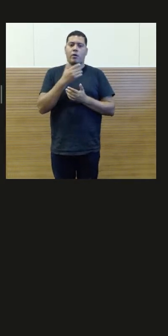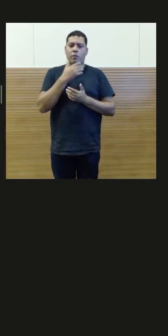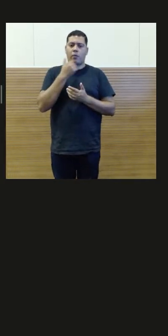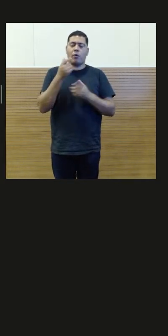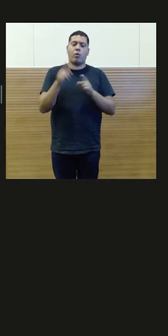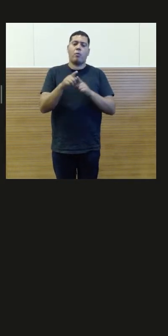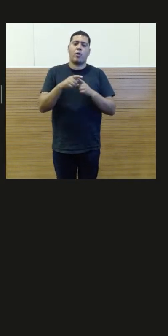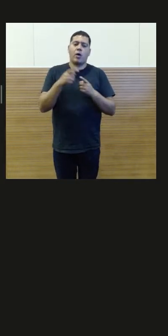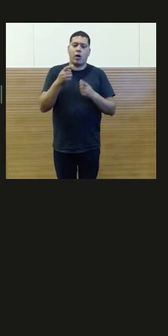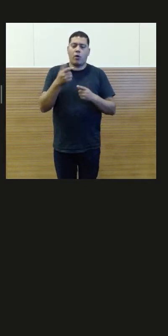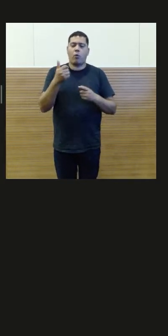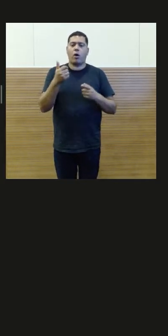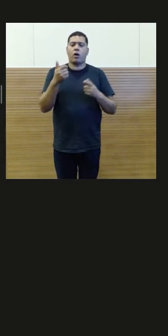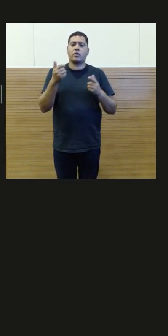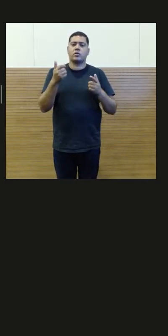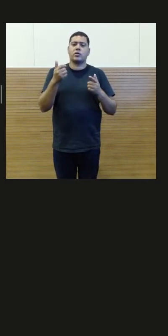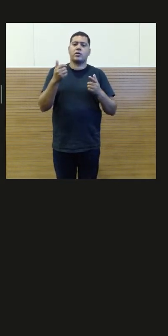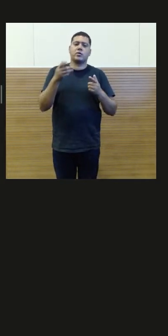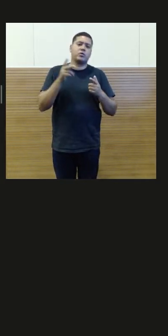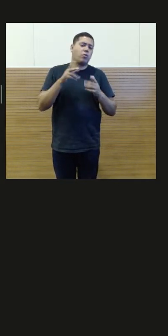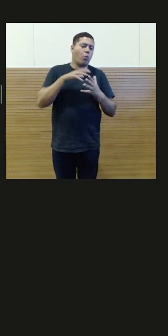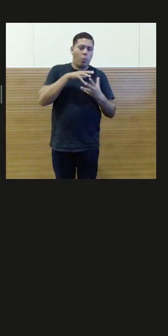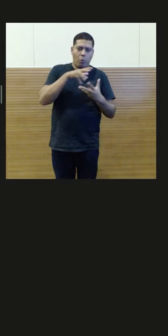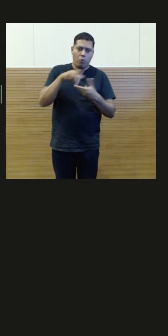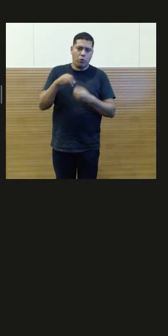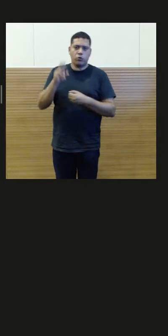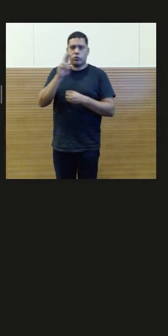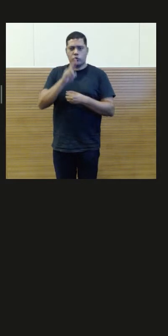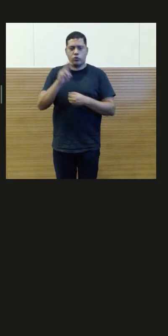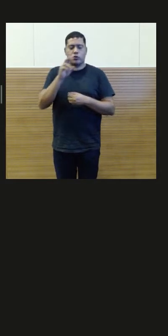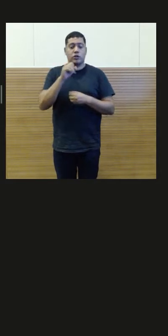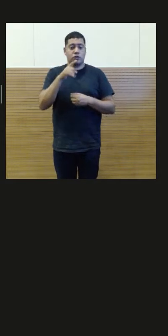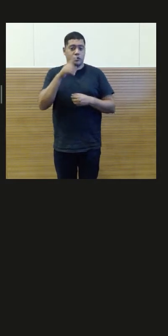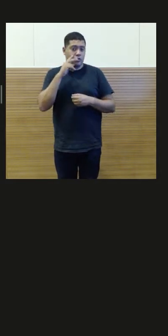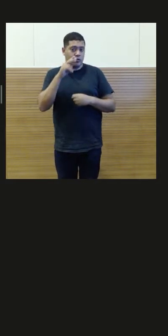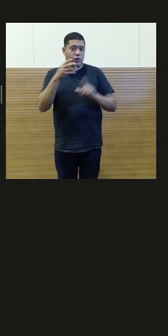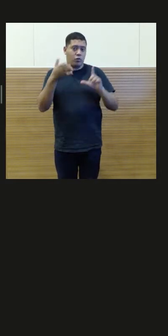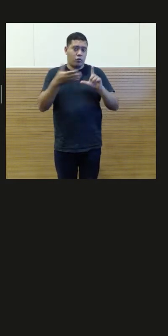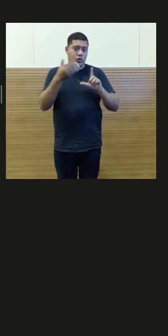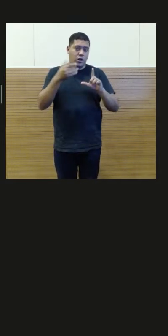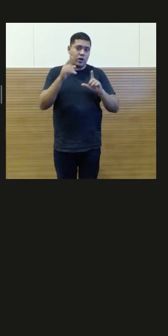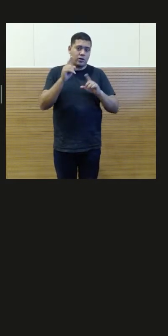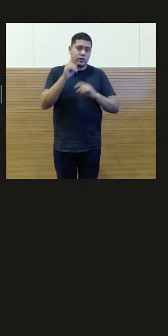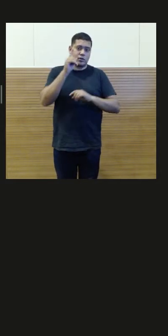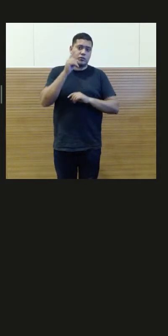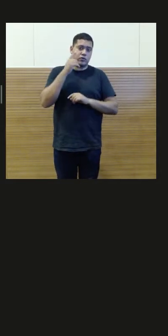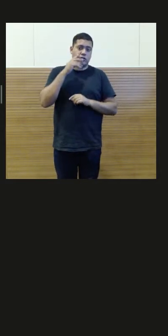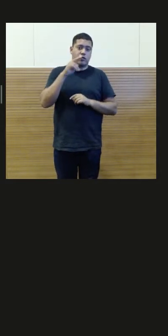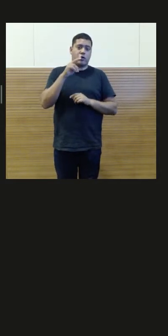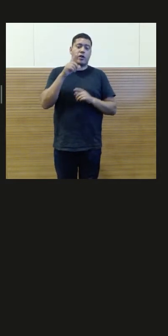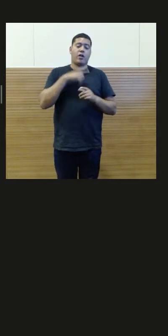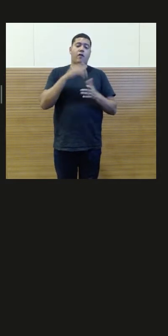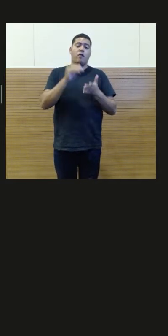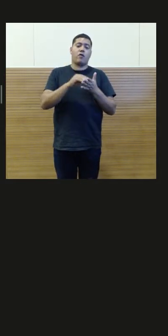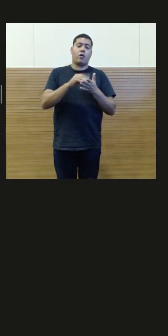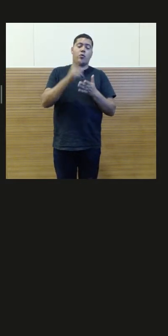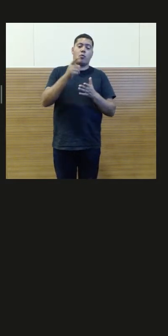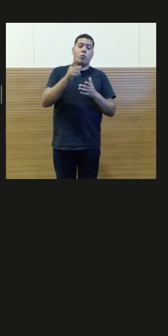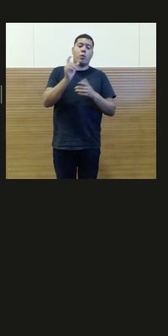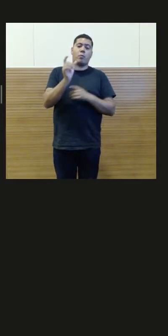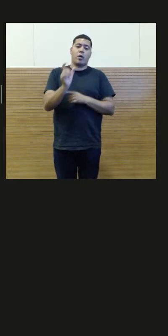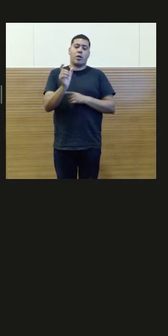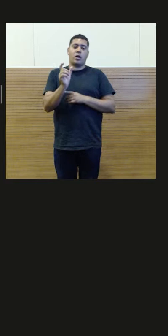Now, if you look at the slide above, you will see that a word is missing. The products listed above are almost